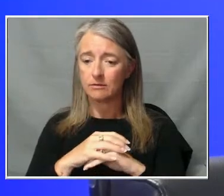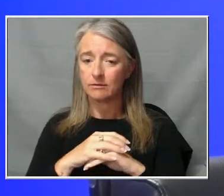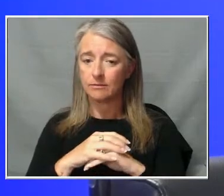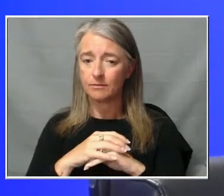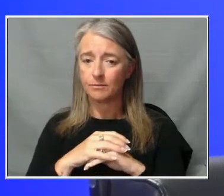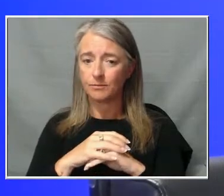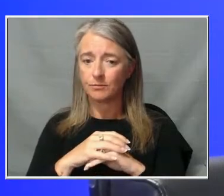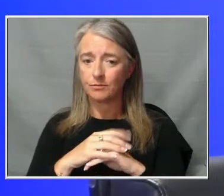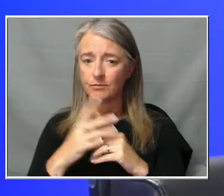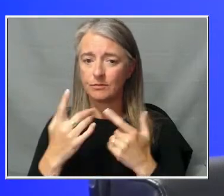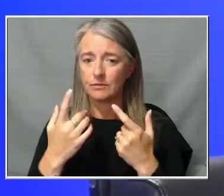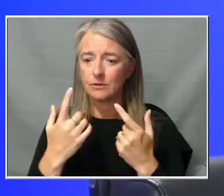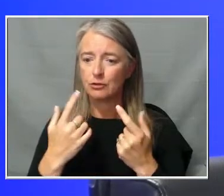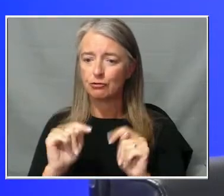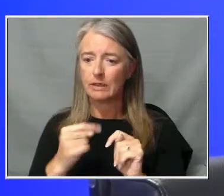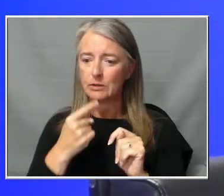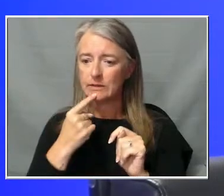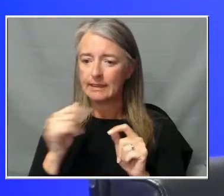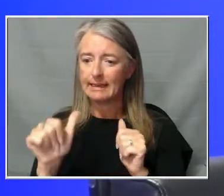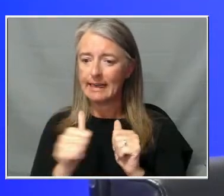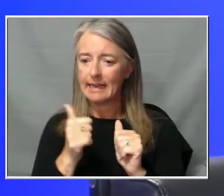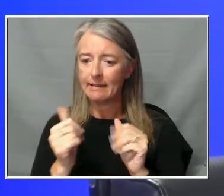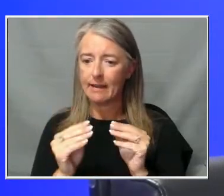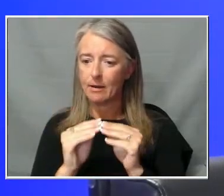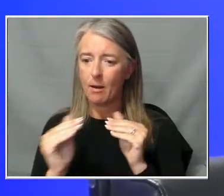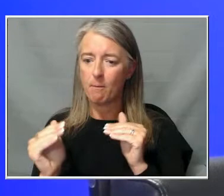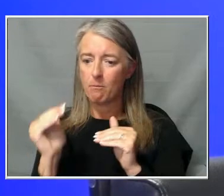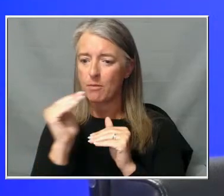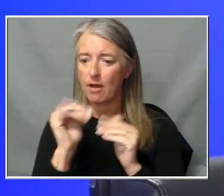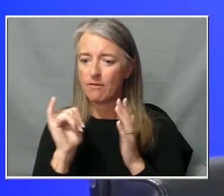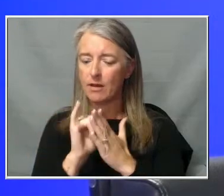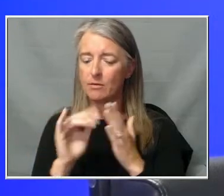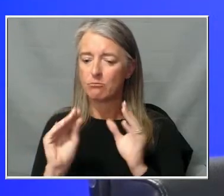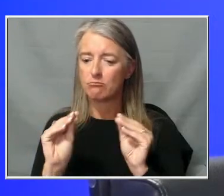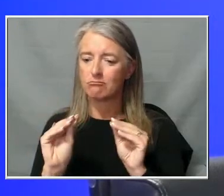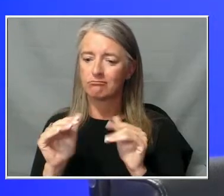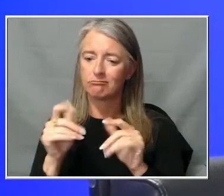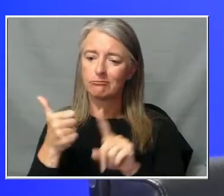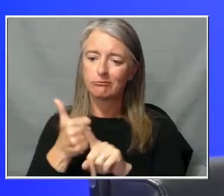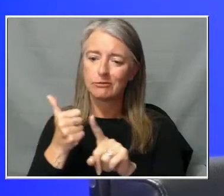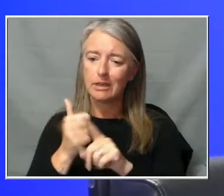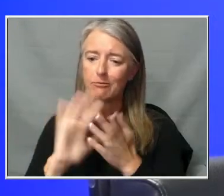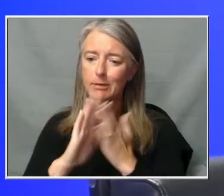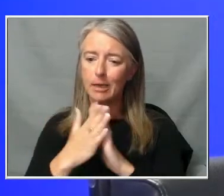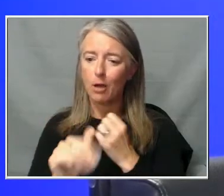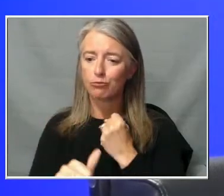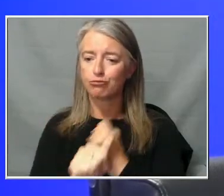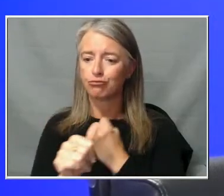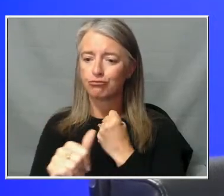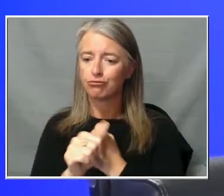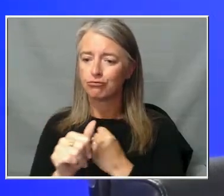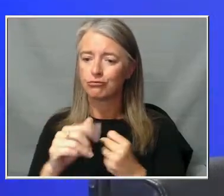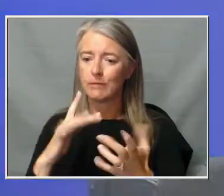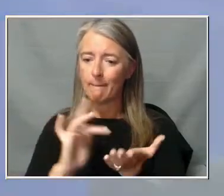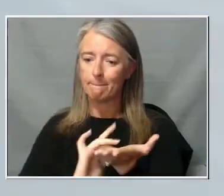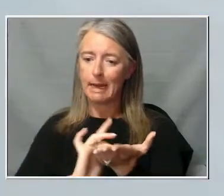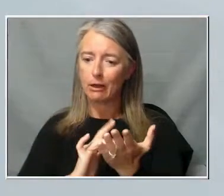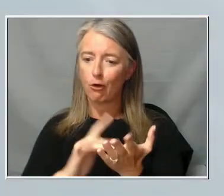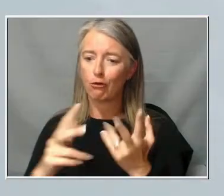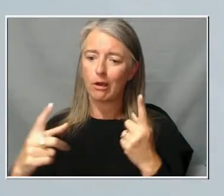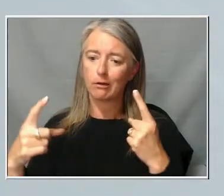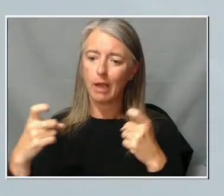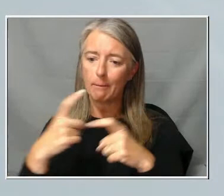trying to say anything above this, you are putting yourself at risk of medical complications or medical